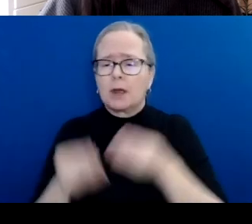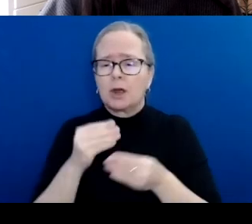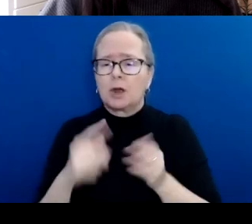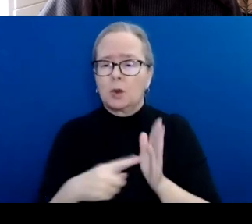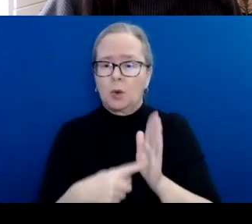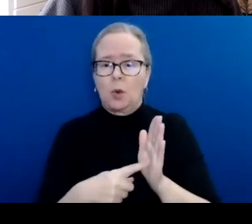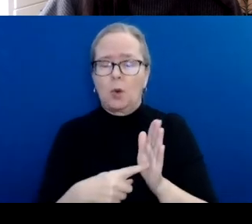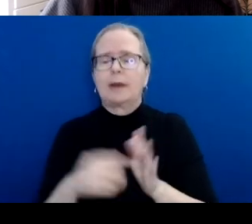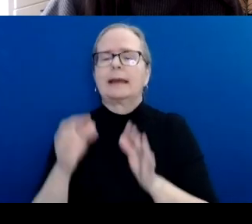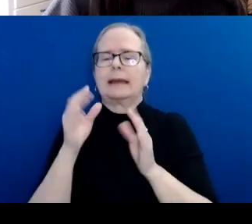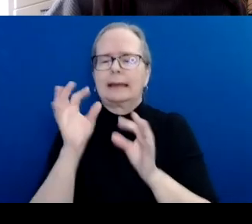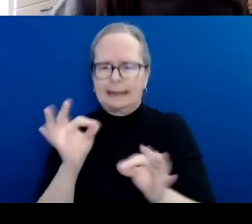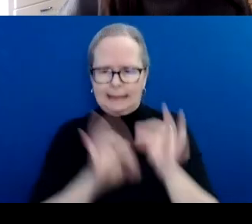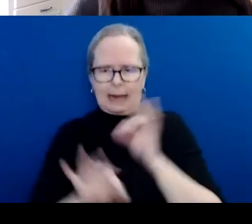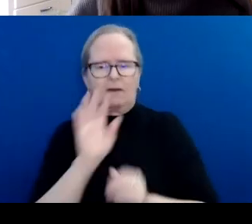and building backwards.